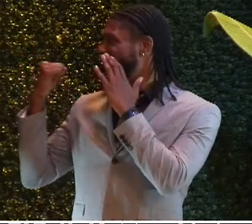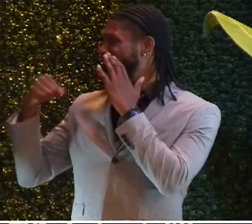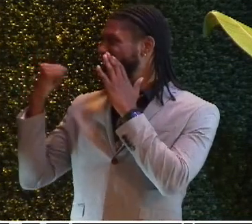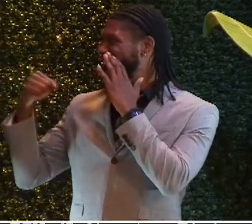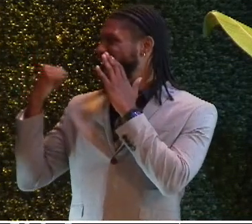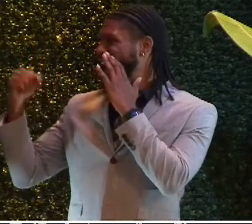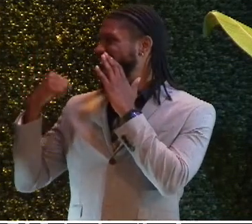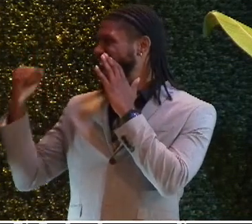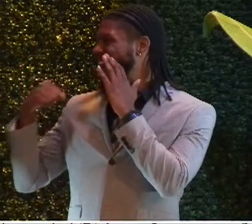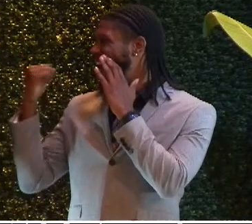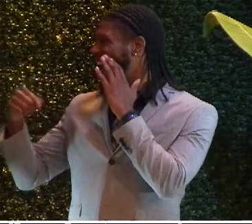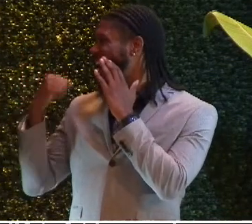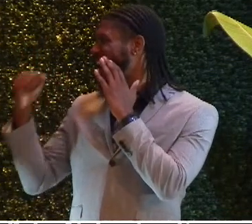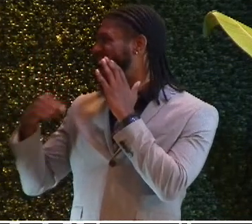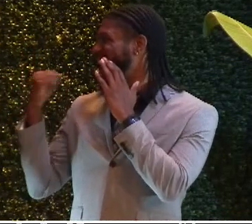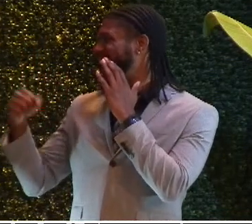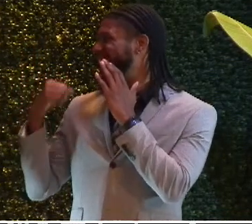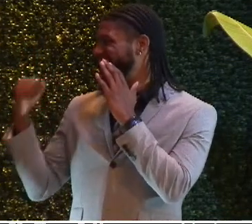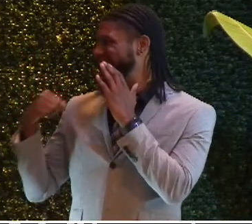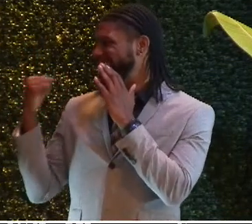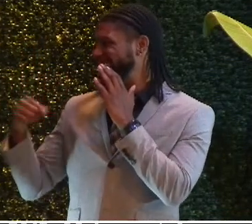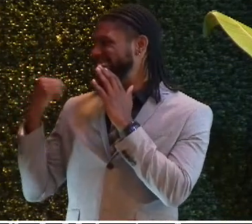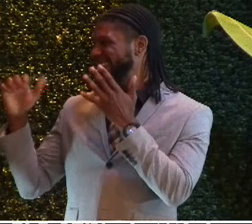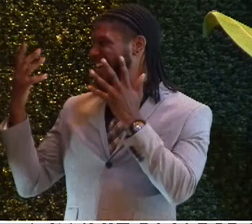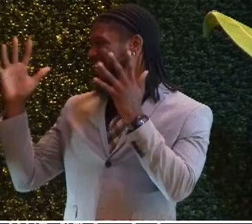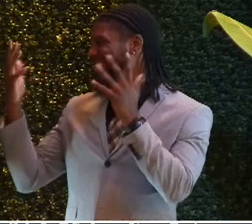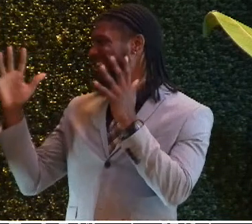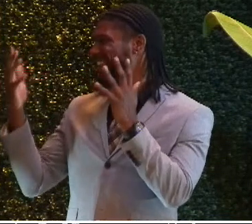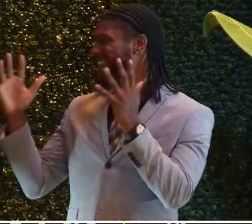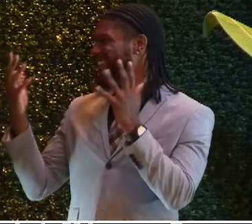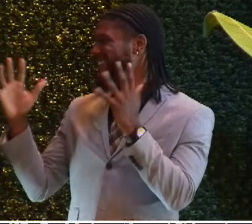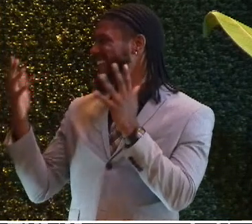International, you crazy for this one.